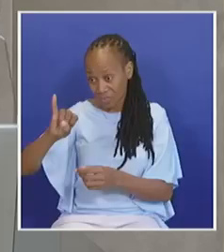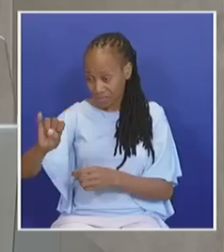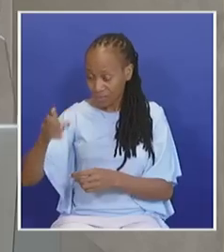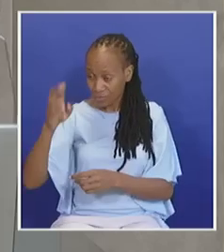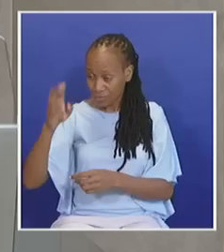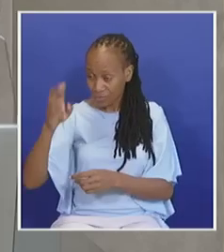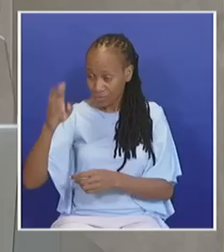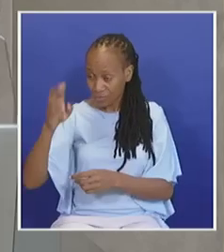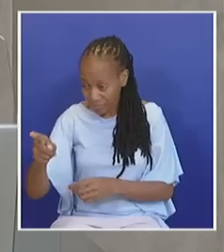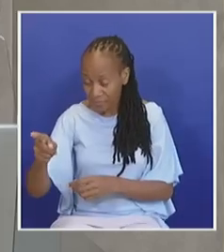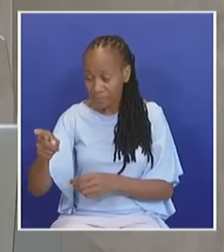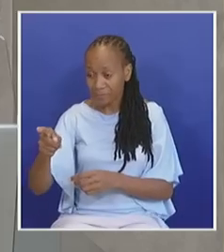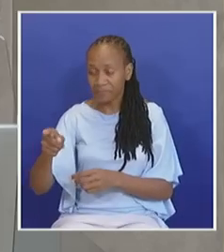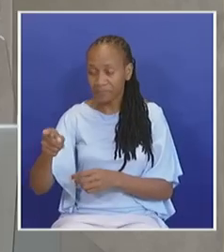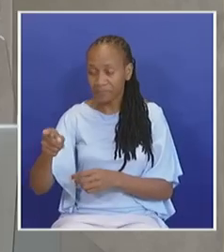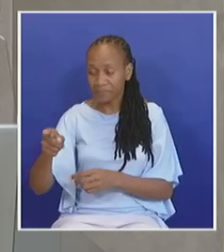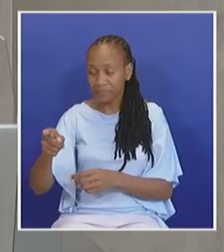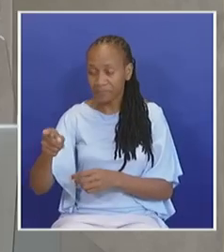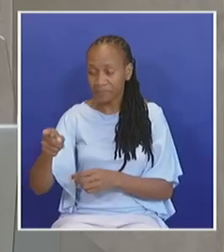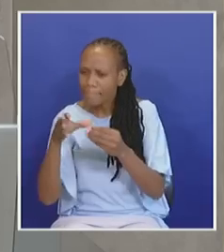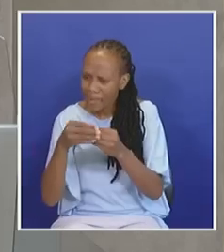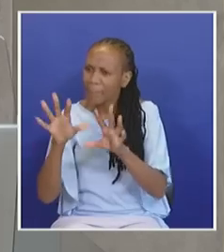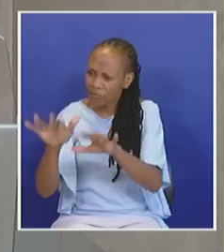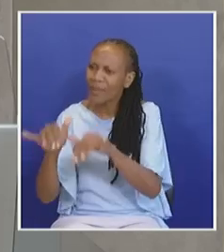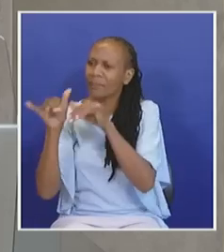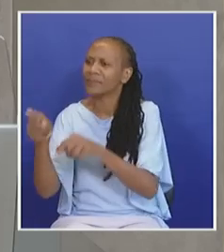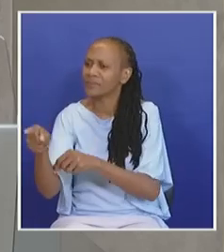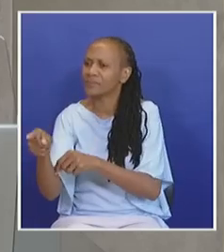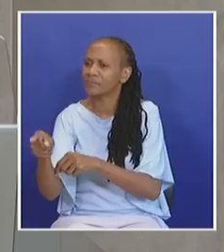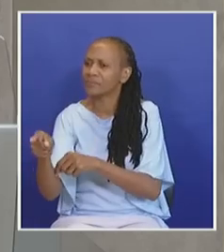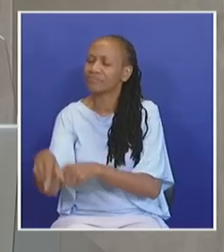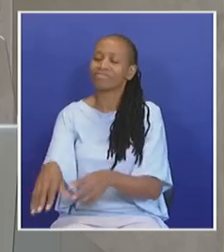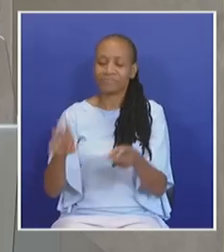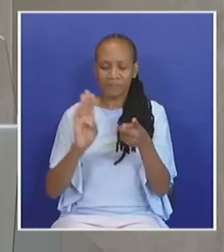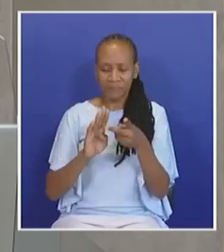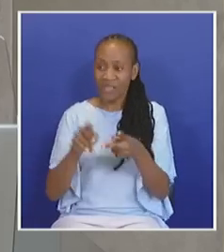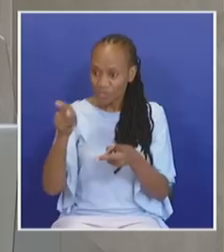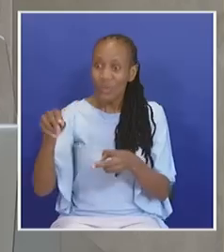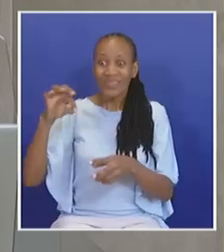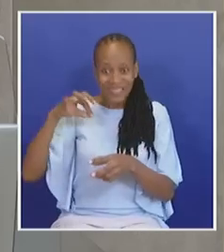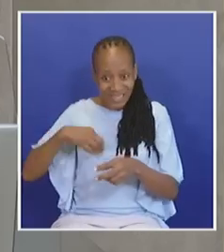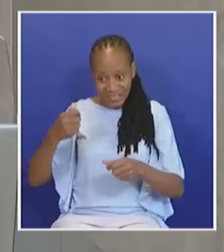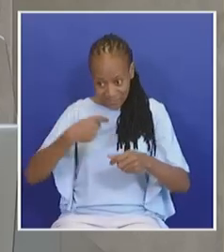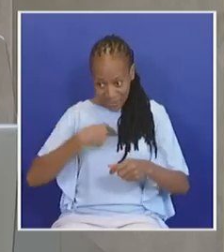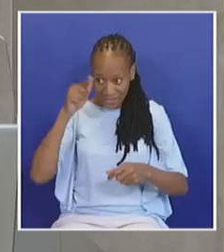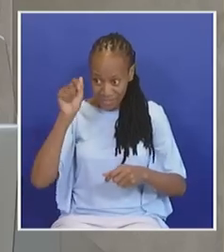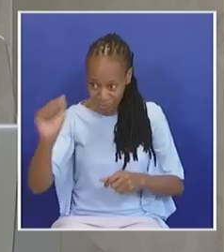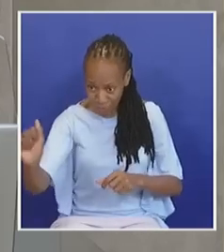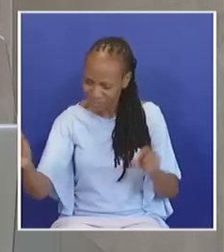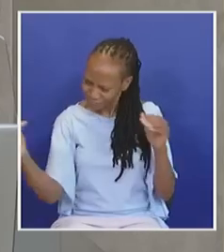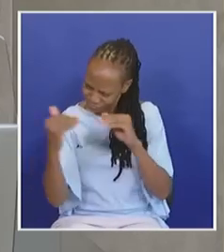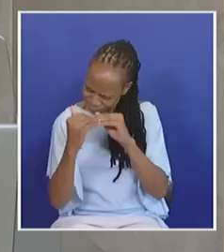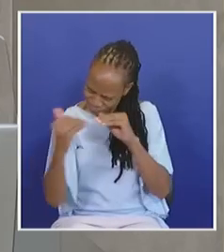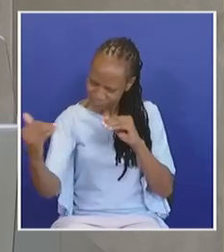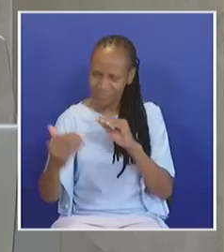you too are a member of this parliament. You too earn the same salary like I do. So do not